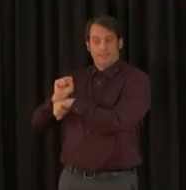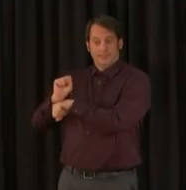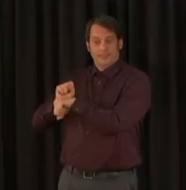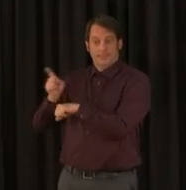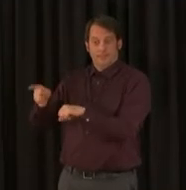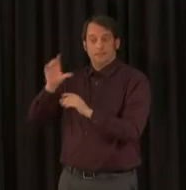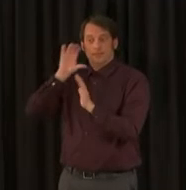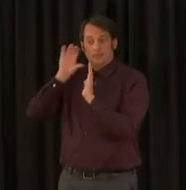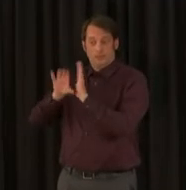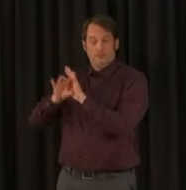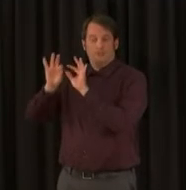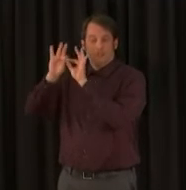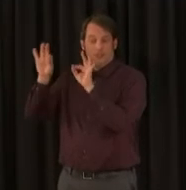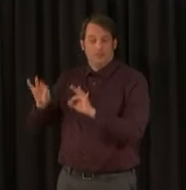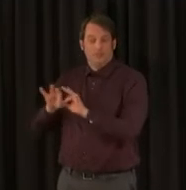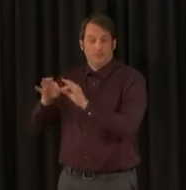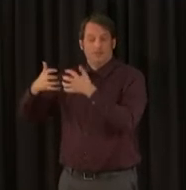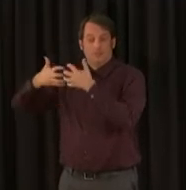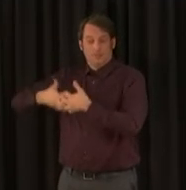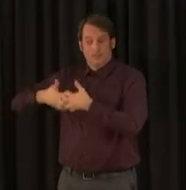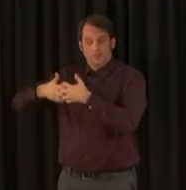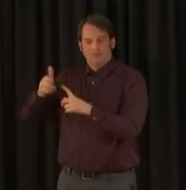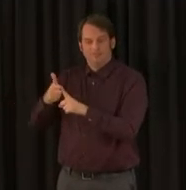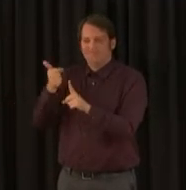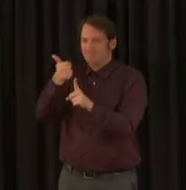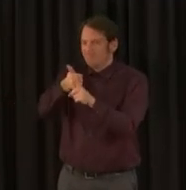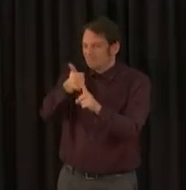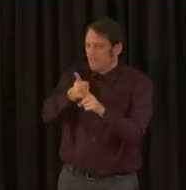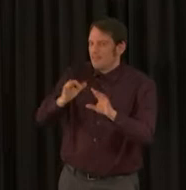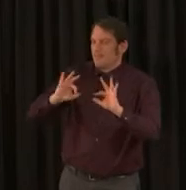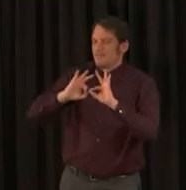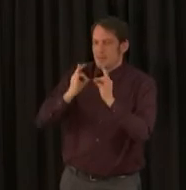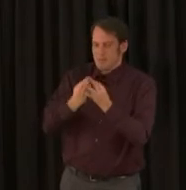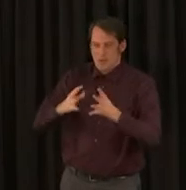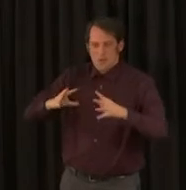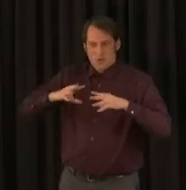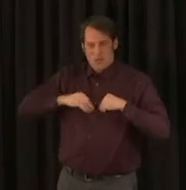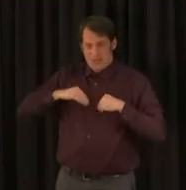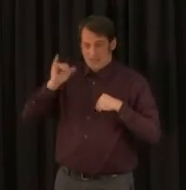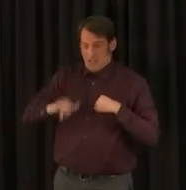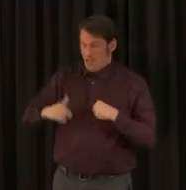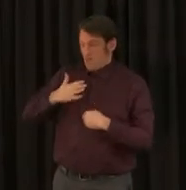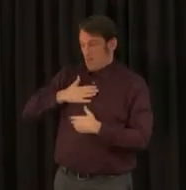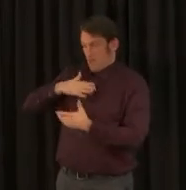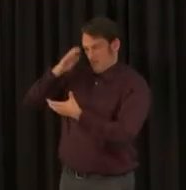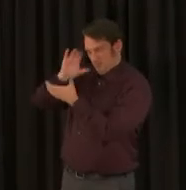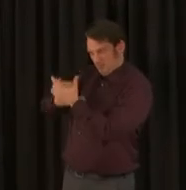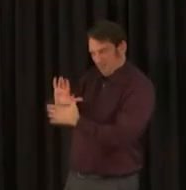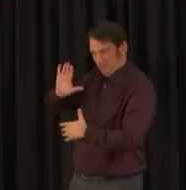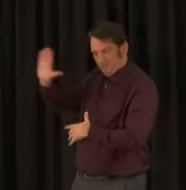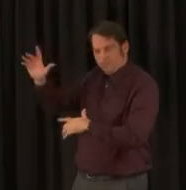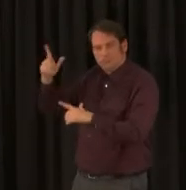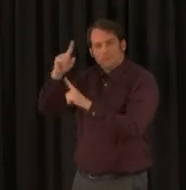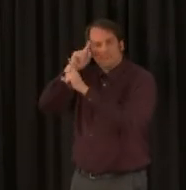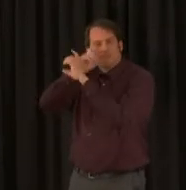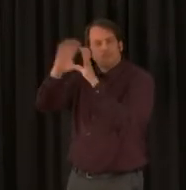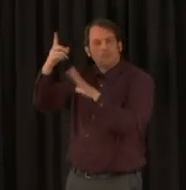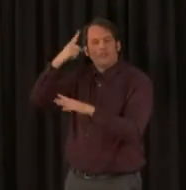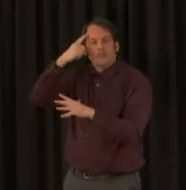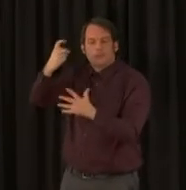our lifeline. It's a family-owned business, which was the dream of my husband, Cameron Gillenshaw. We're located